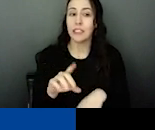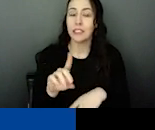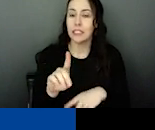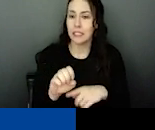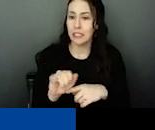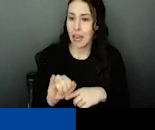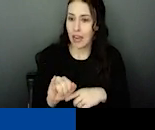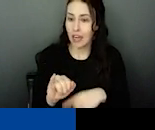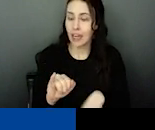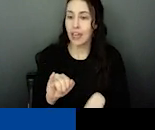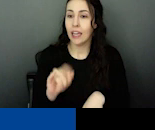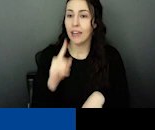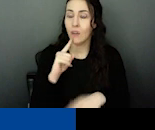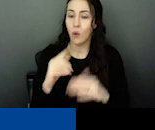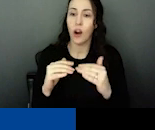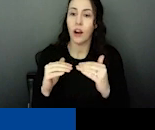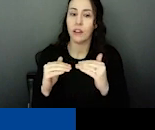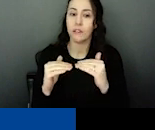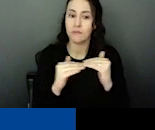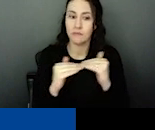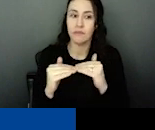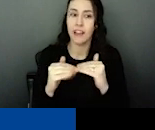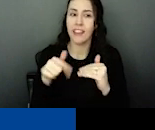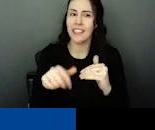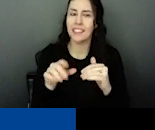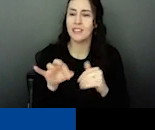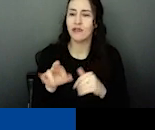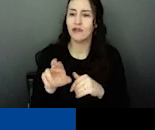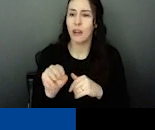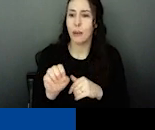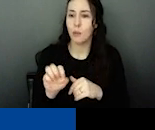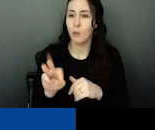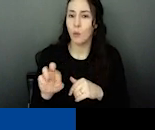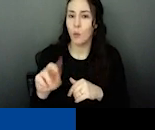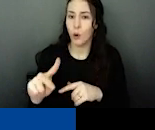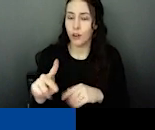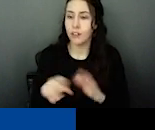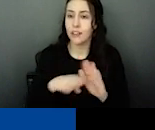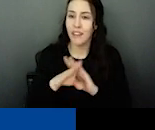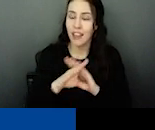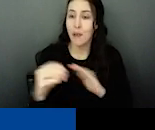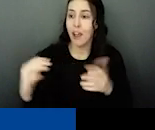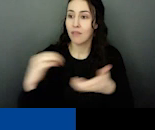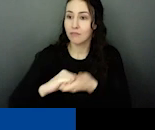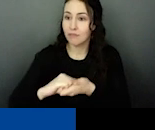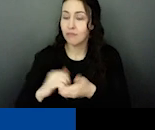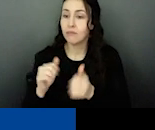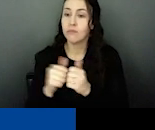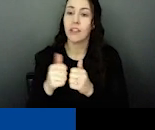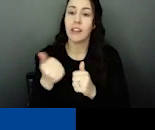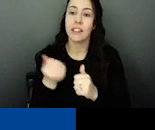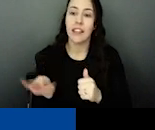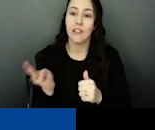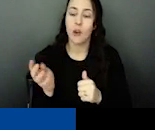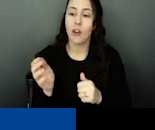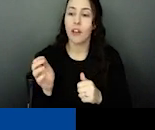This was a framework that was developed in collaboration with several